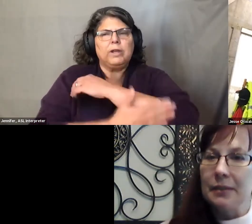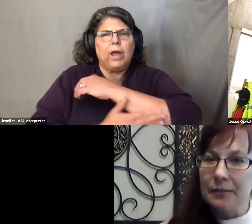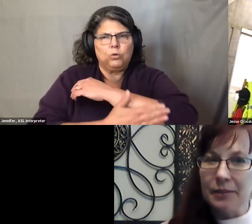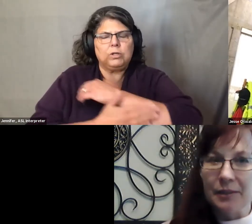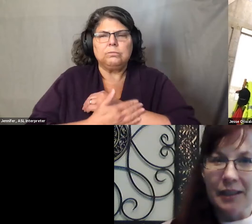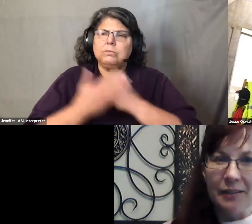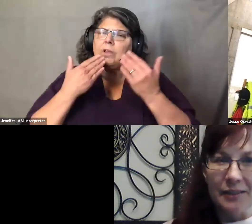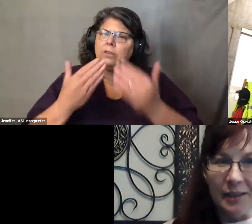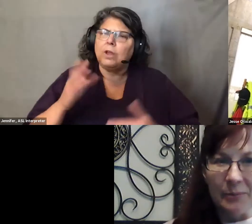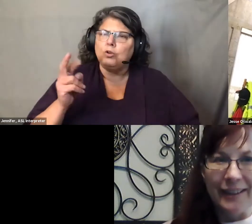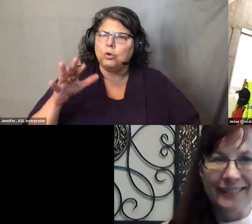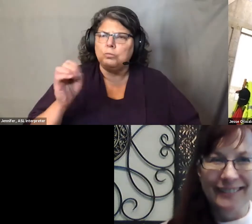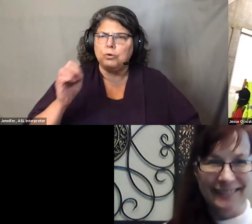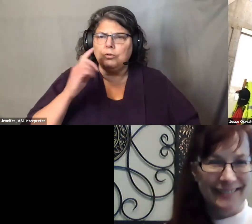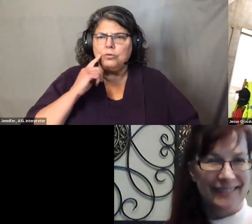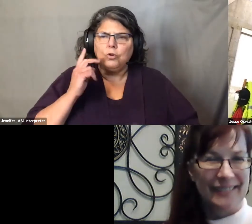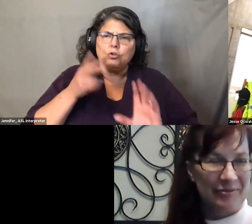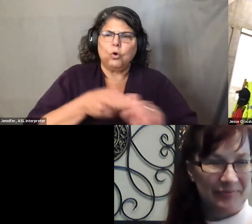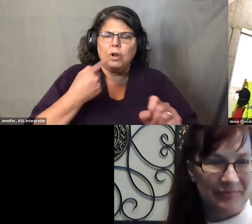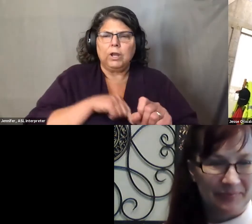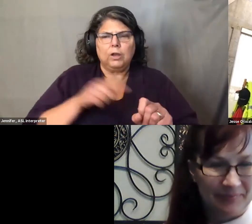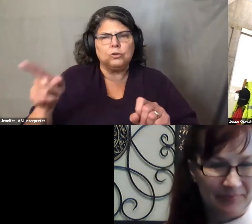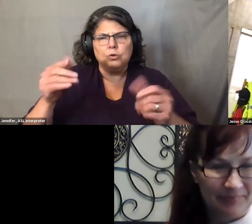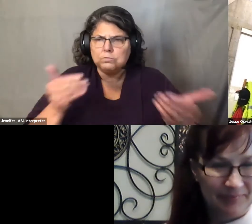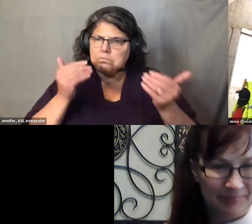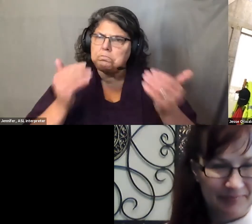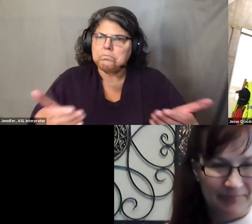and you can take it away.